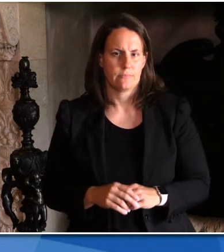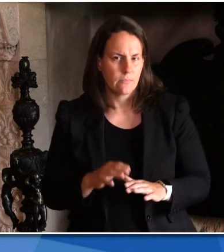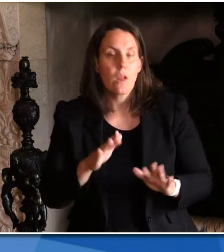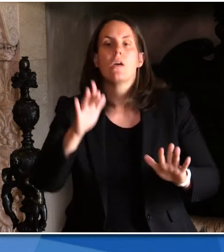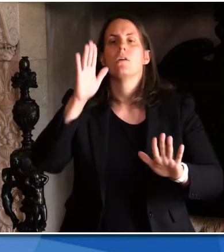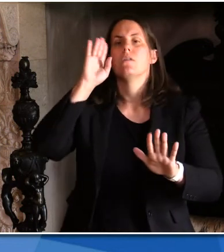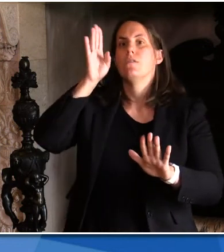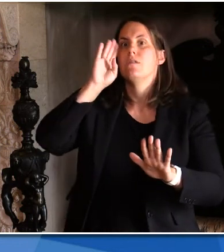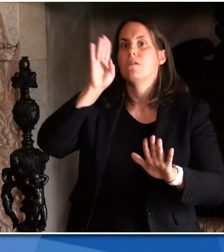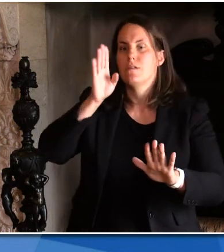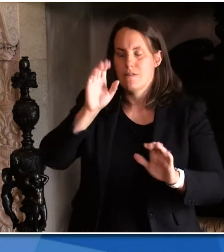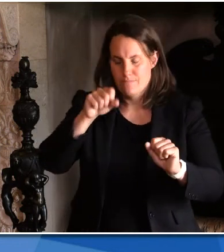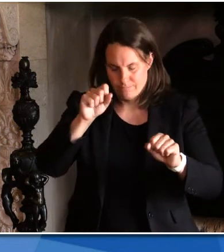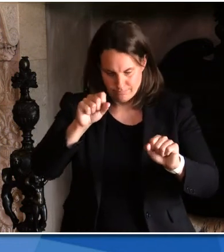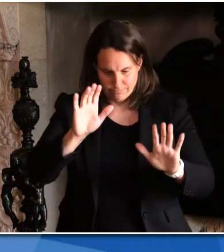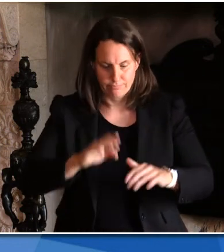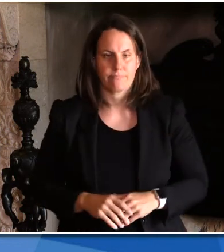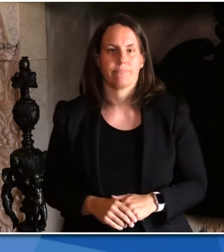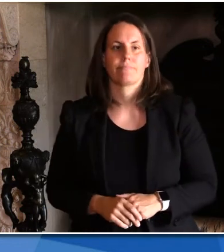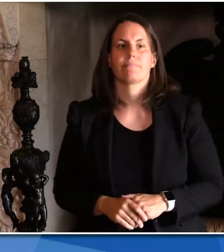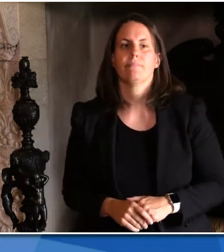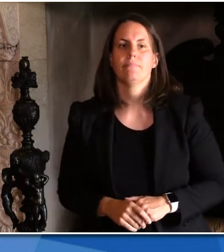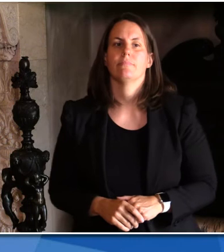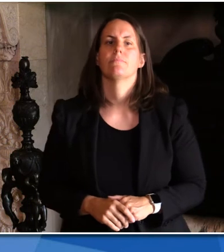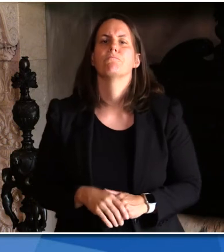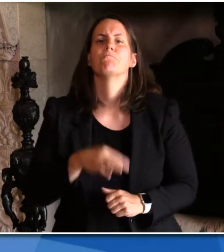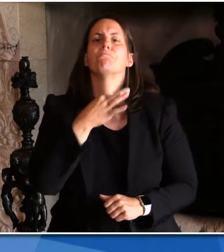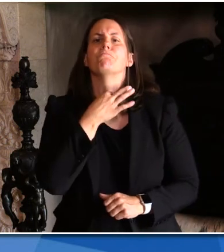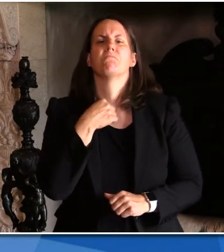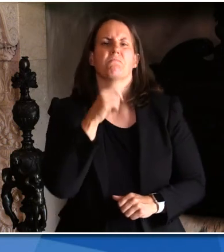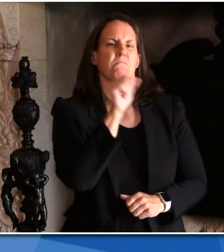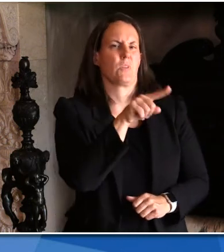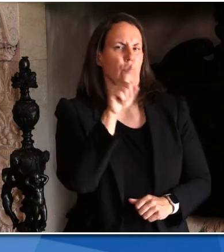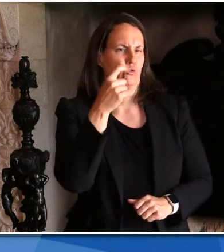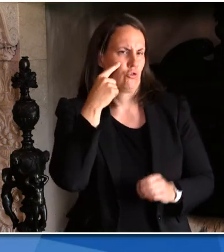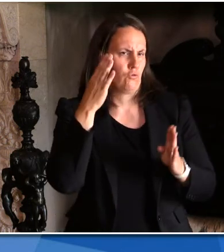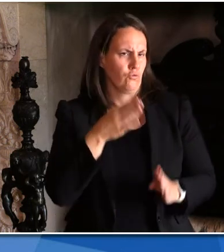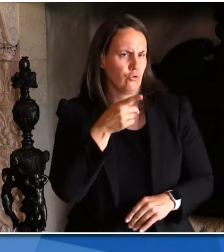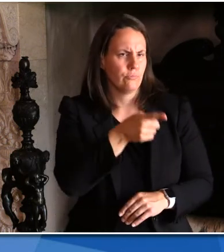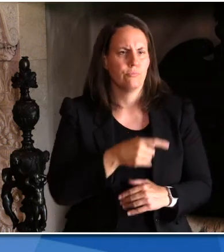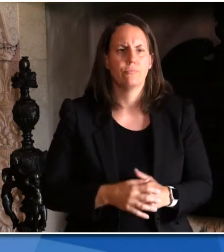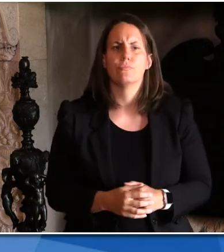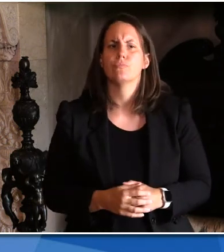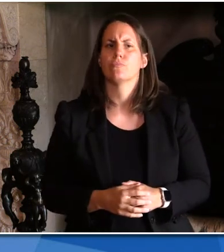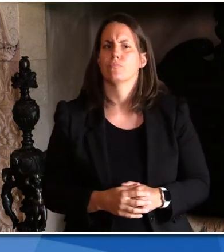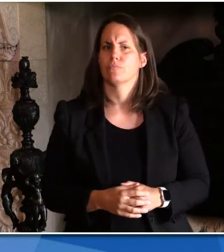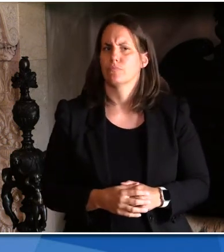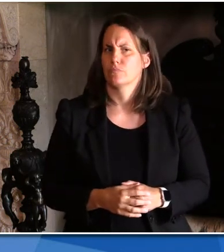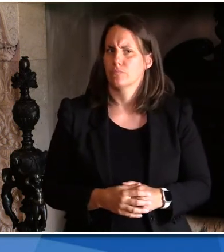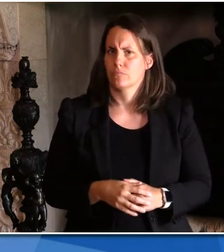Hi, yes. Governor, are any of you worried about a daycare